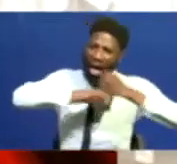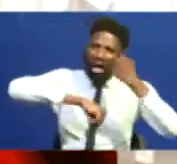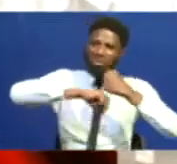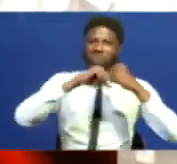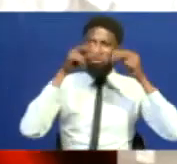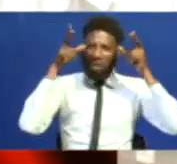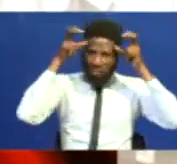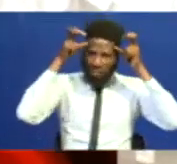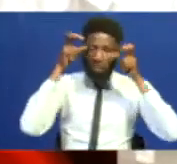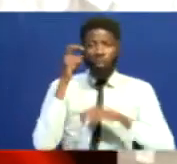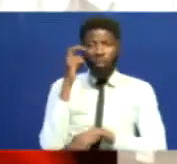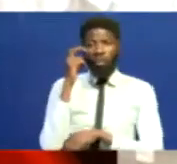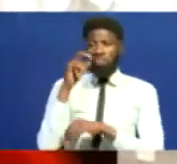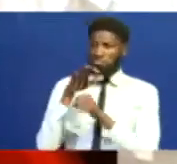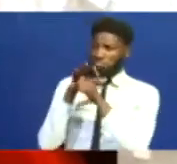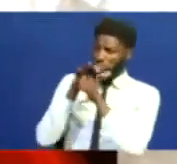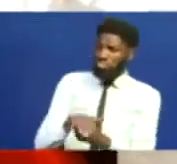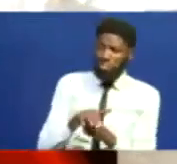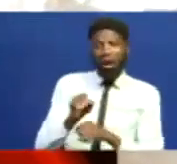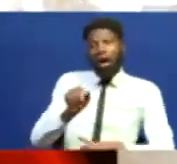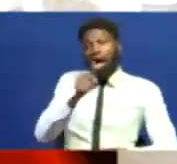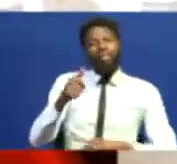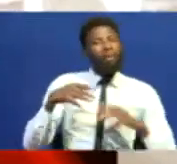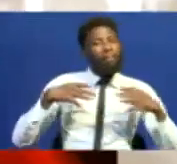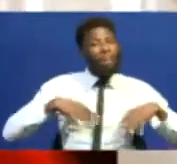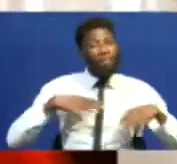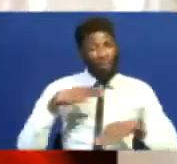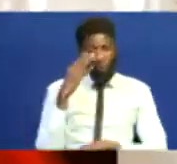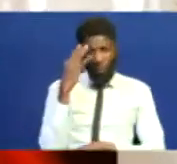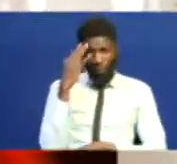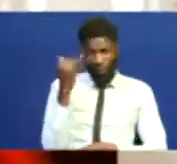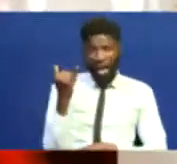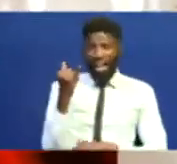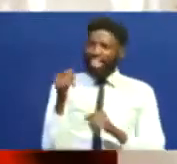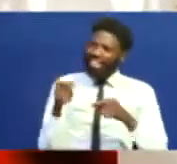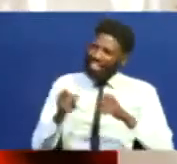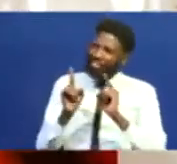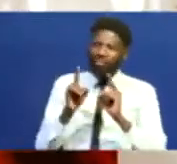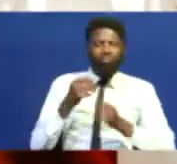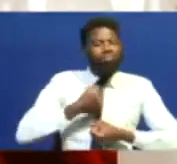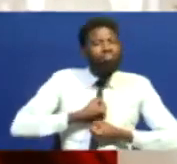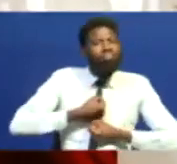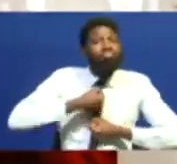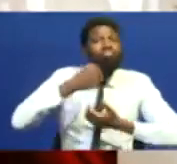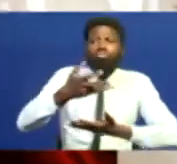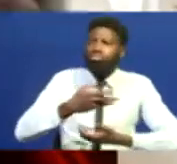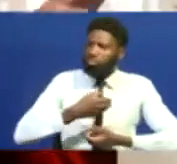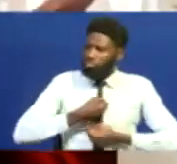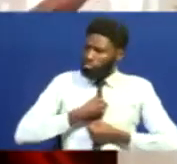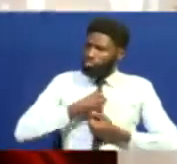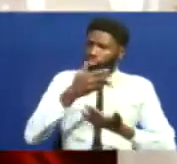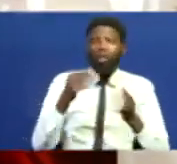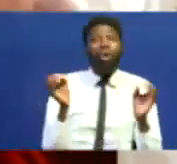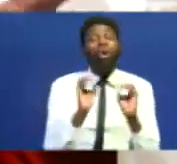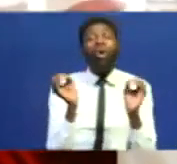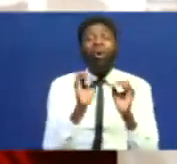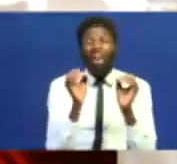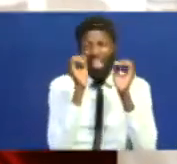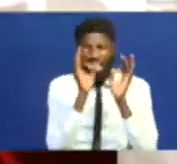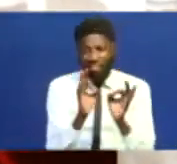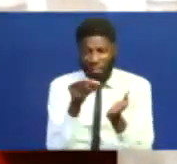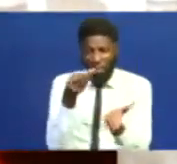na waweze kudhulumu watu wengine ni kwa sababu wenyewe hawajaongea. una ama una shinda za pesa,